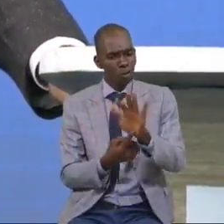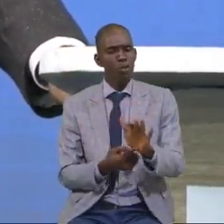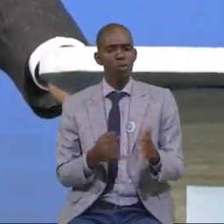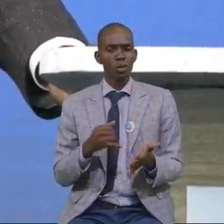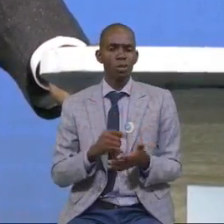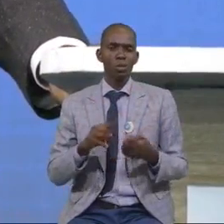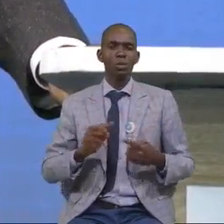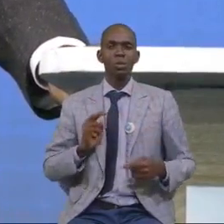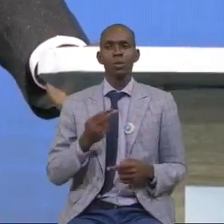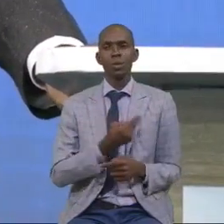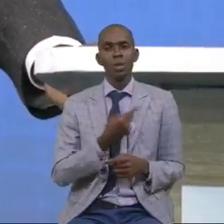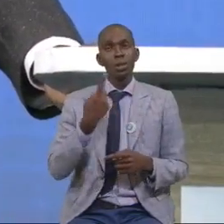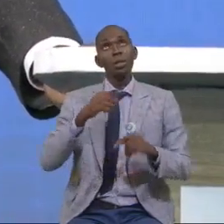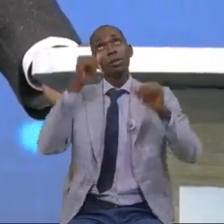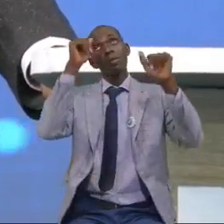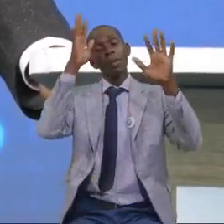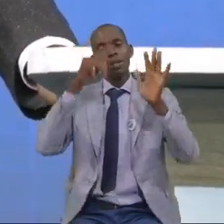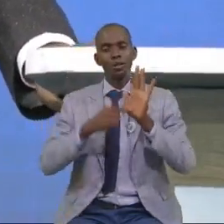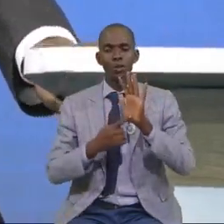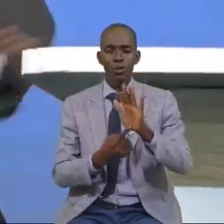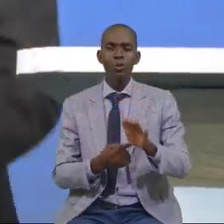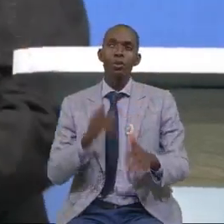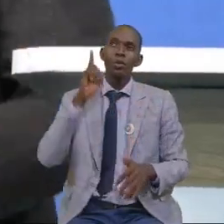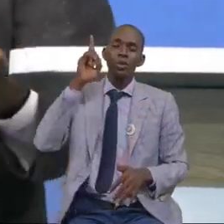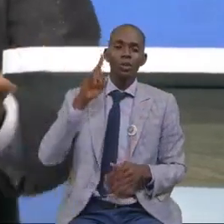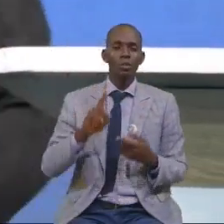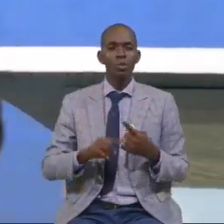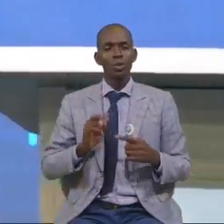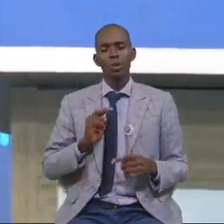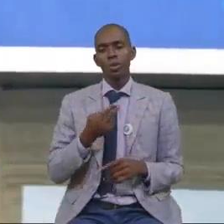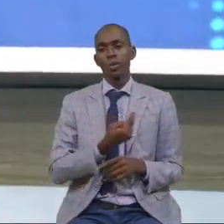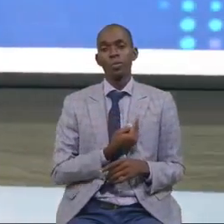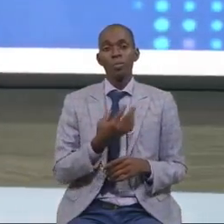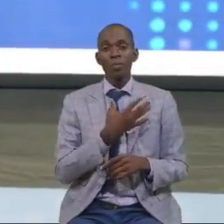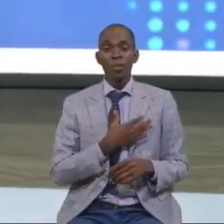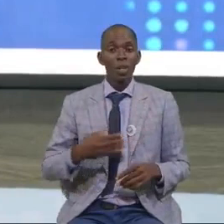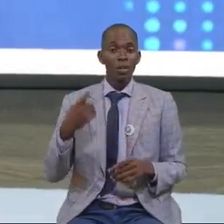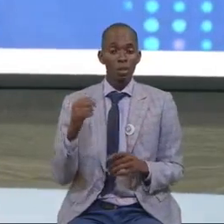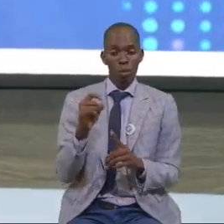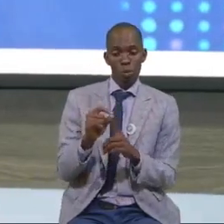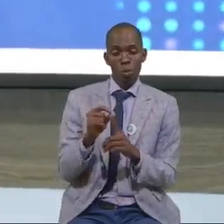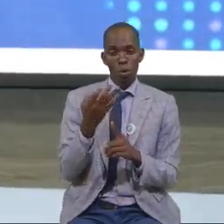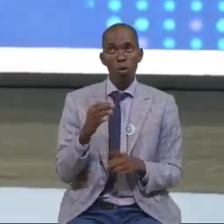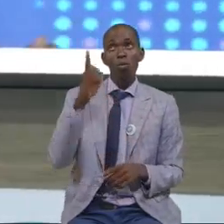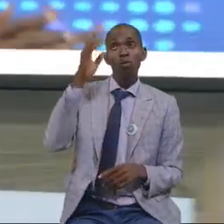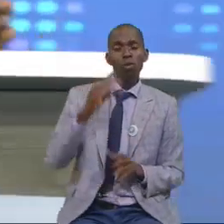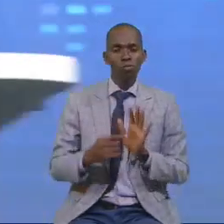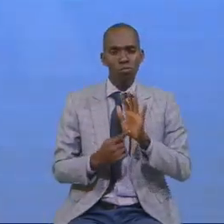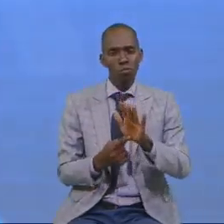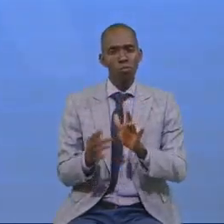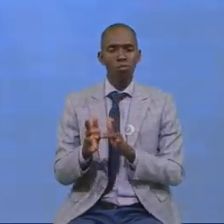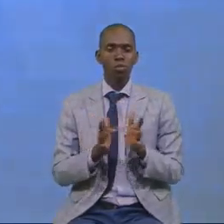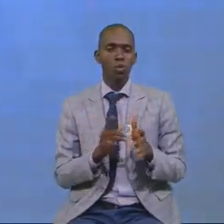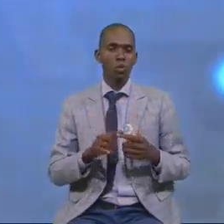us. The Father reveals him to us, and the Word of God reveals him to us.